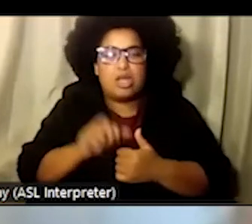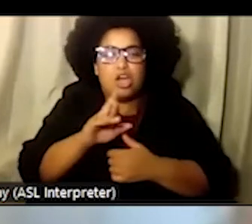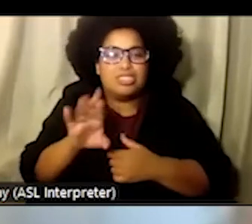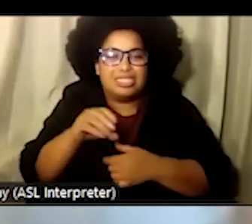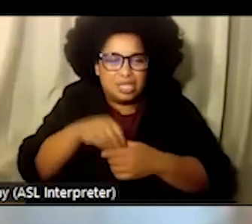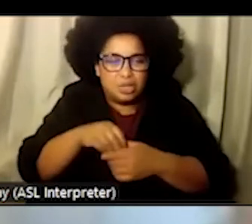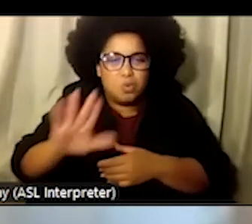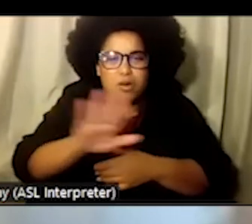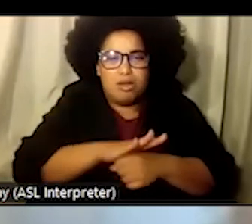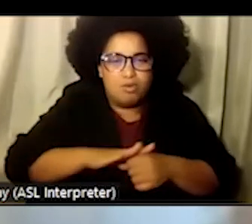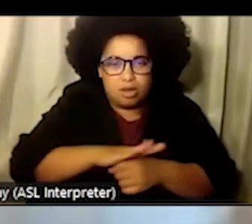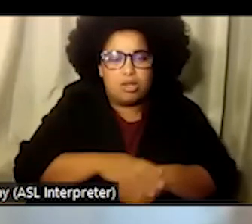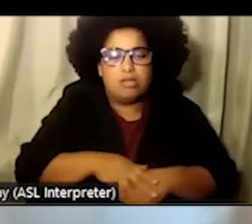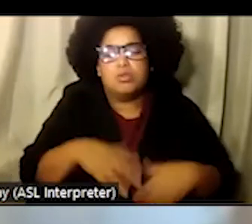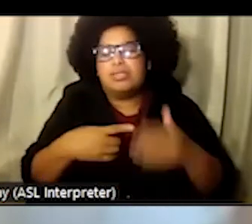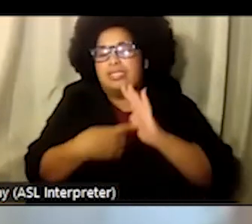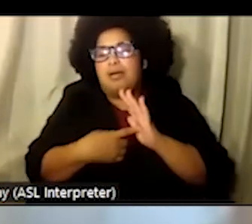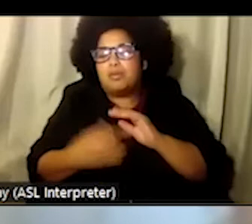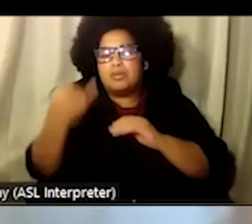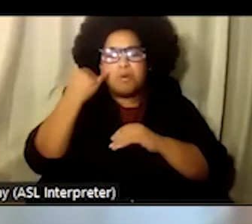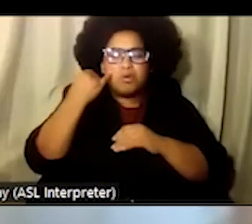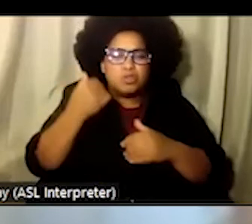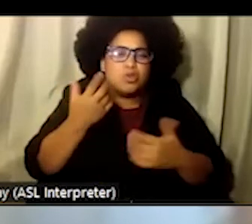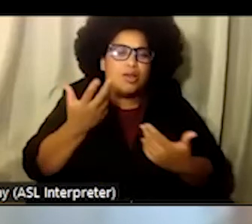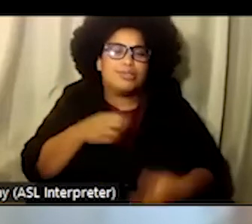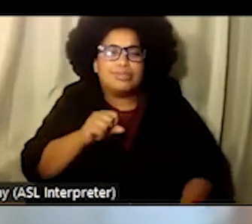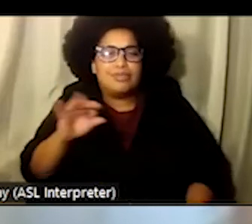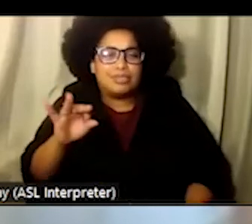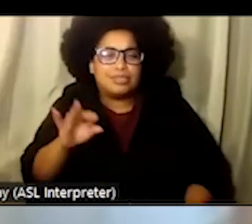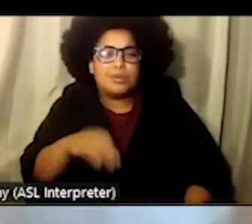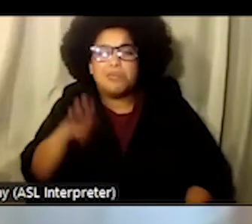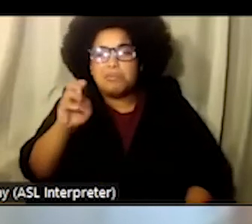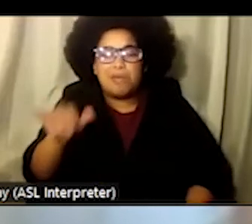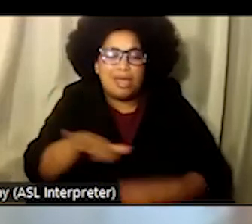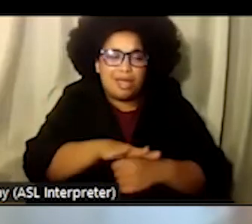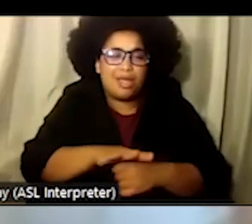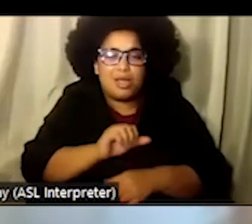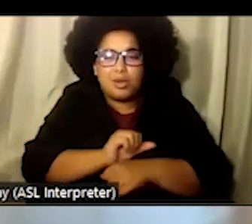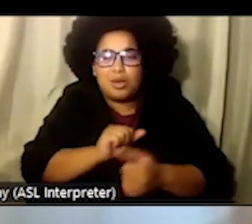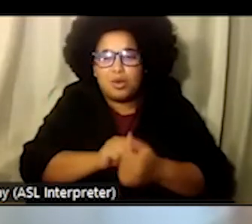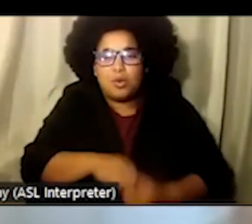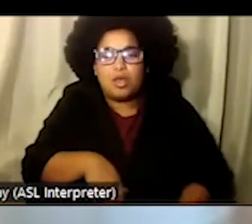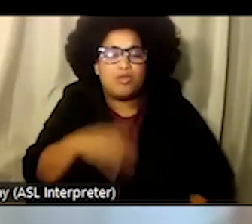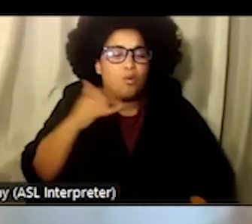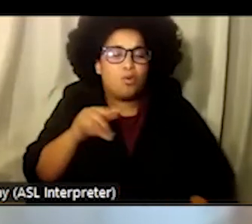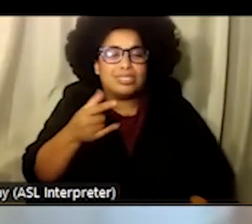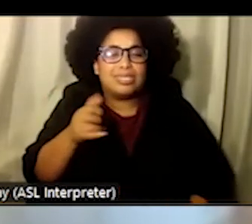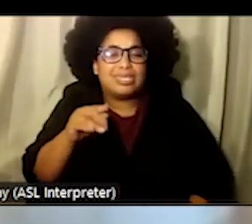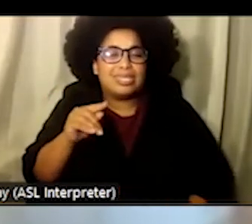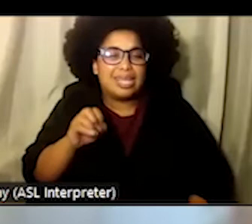an example. If you were in San Francisco or San Francisco Bay Area and working with Golden Gate Regional Center. Next slide.